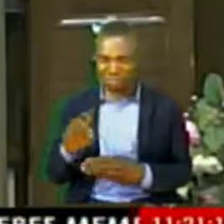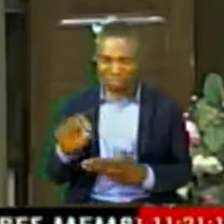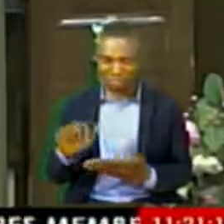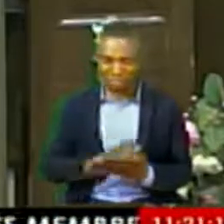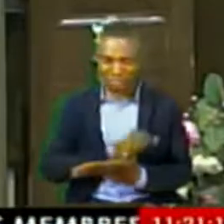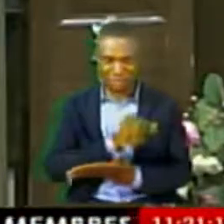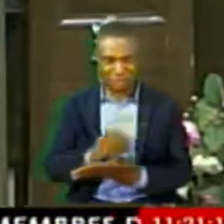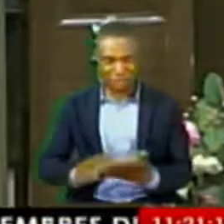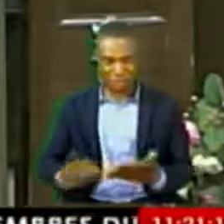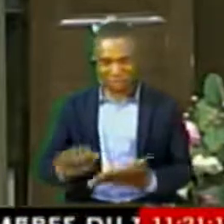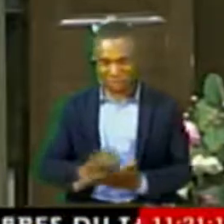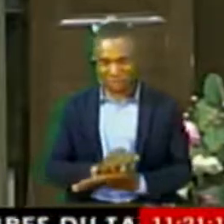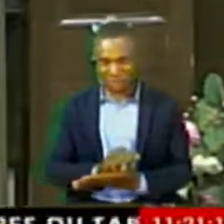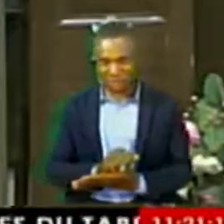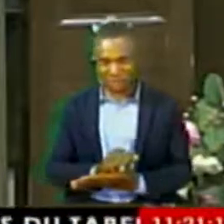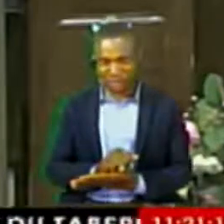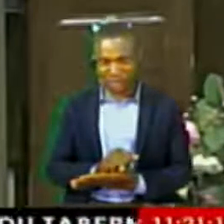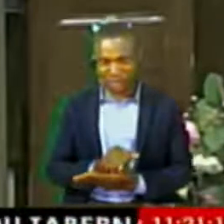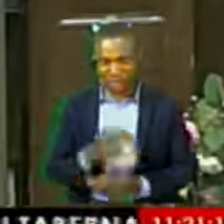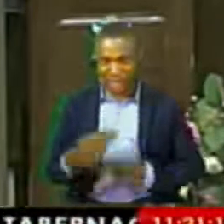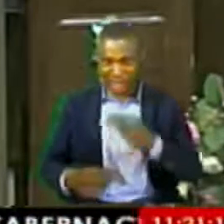see the world have enough of programs.